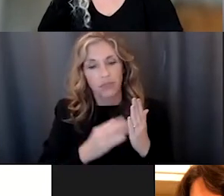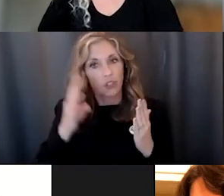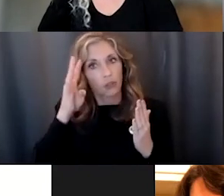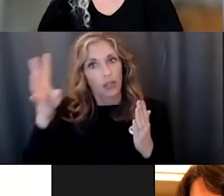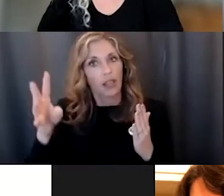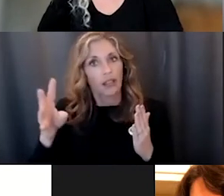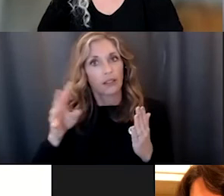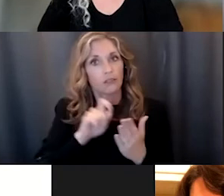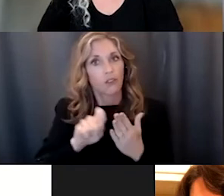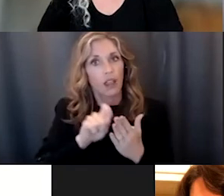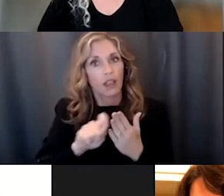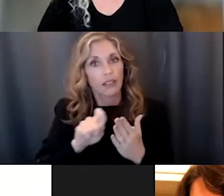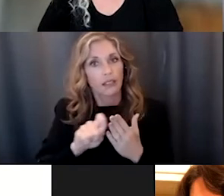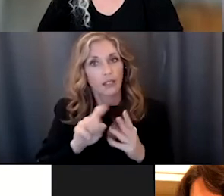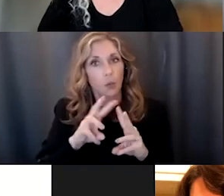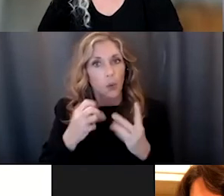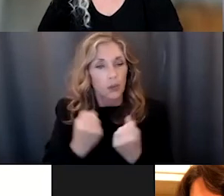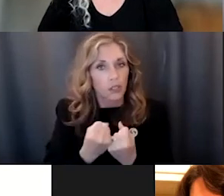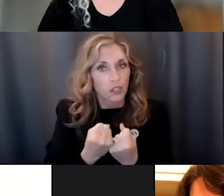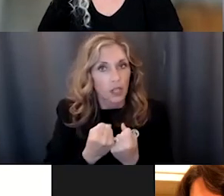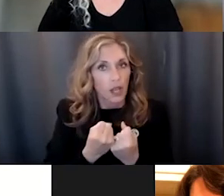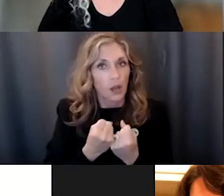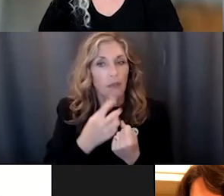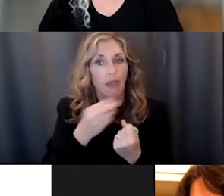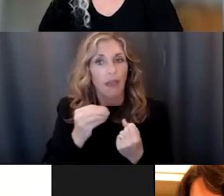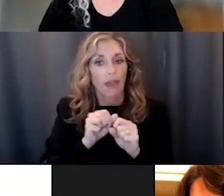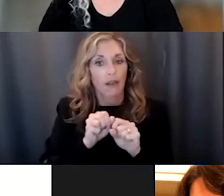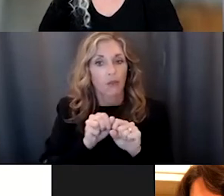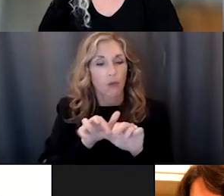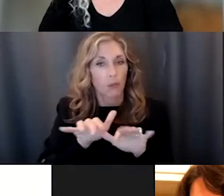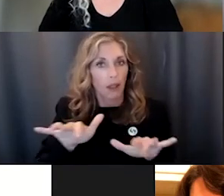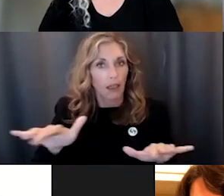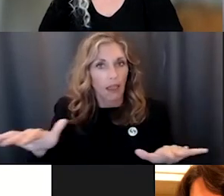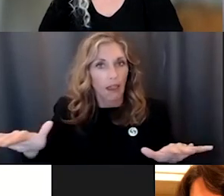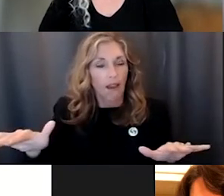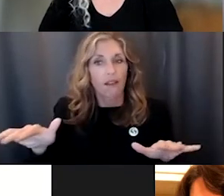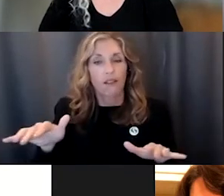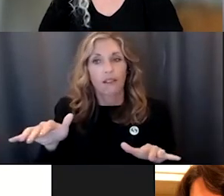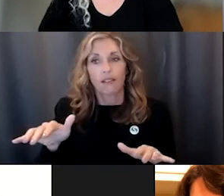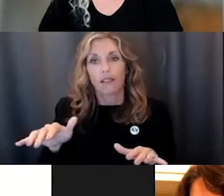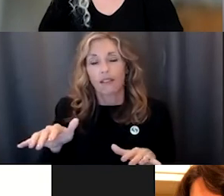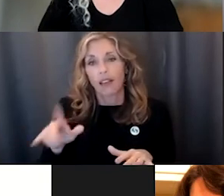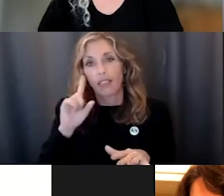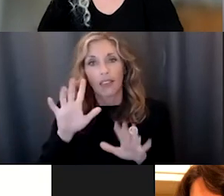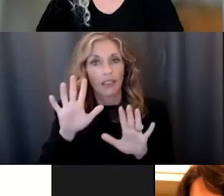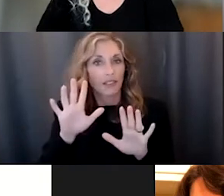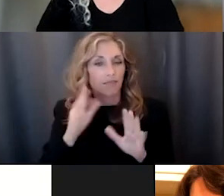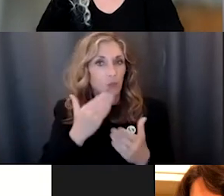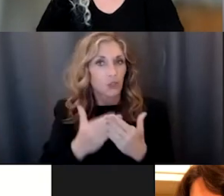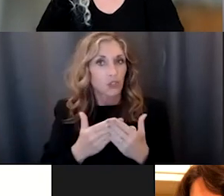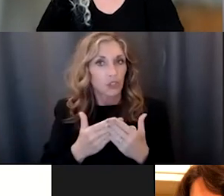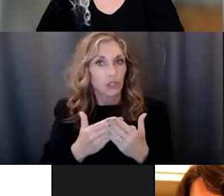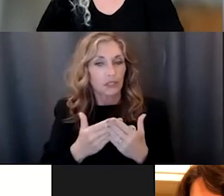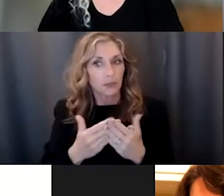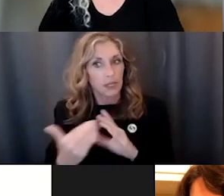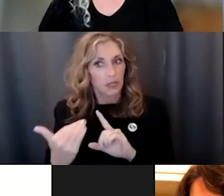workshop and the rippling out that you had from that. And I think it's good to be